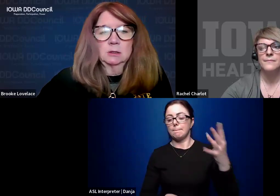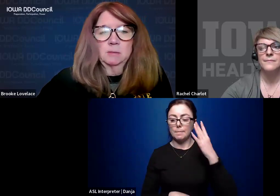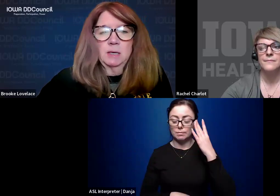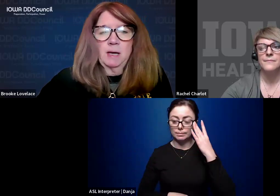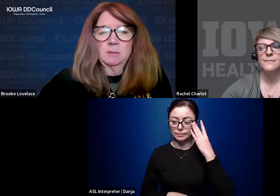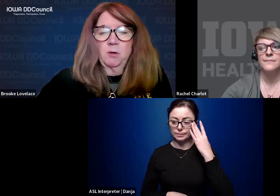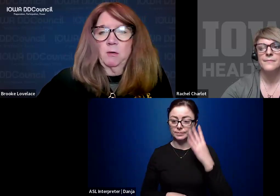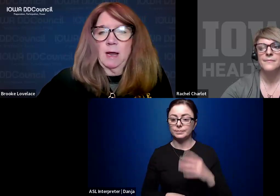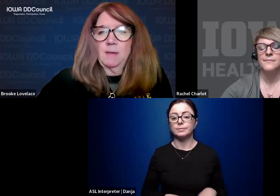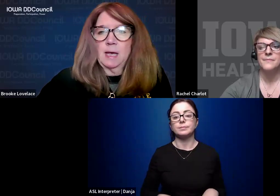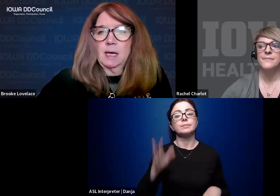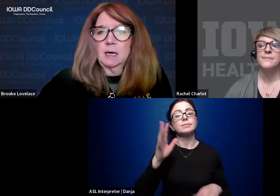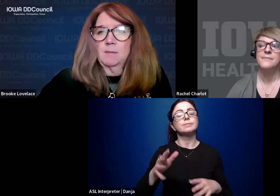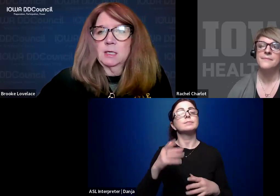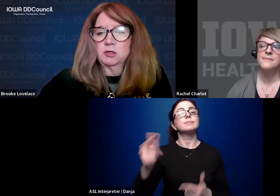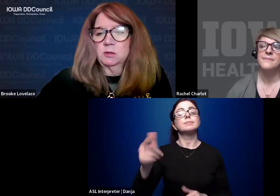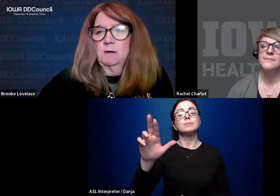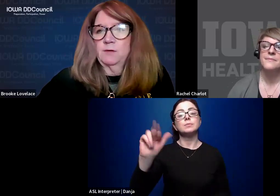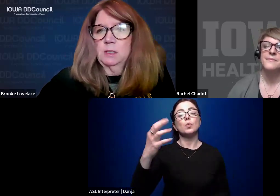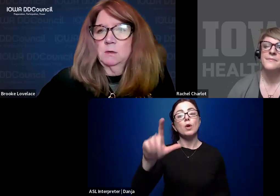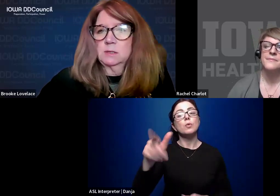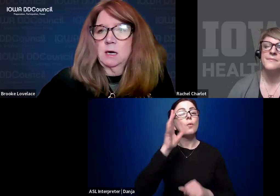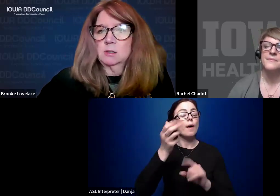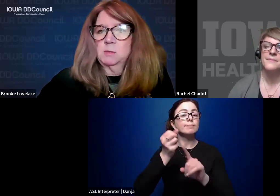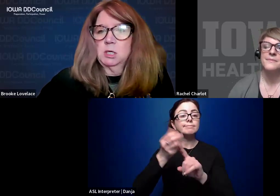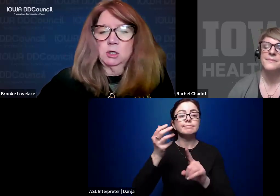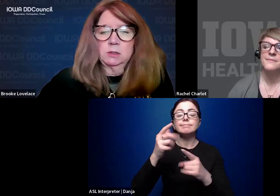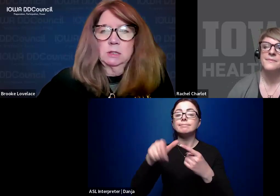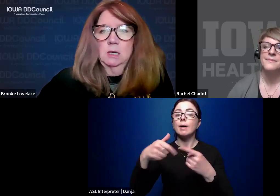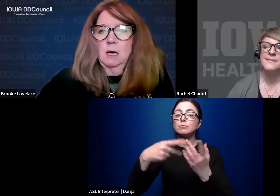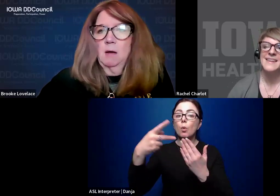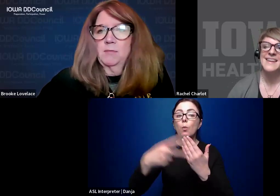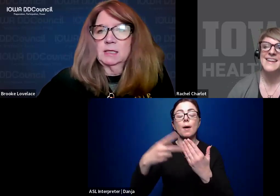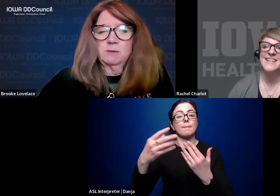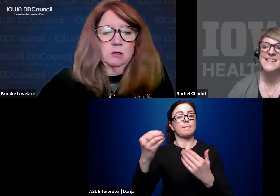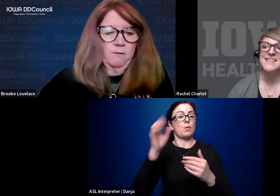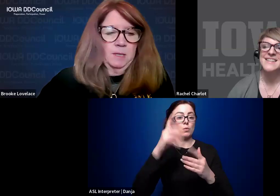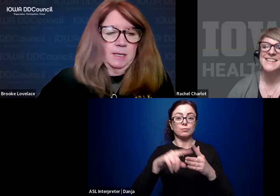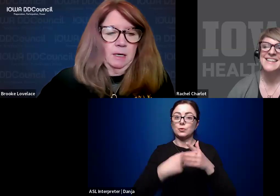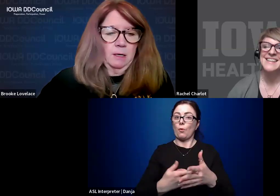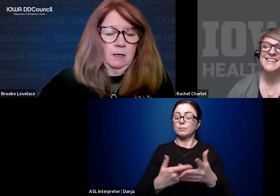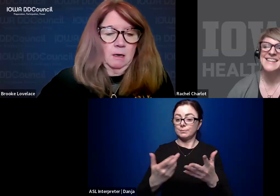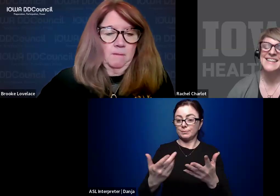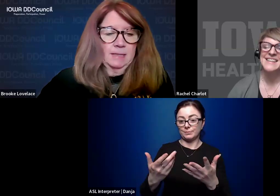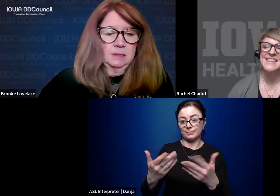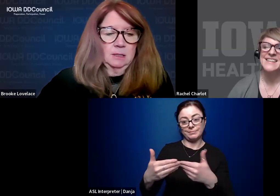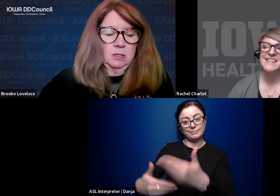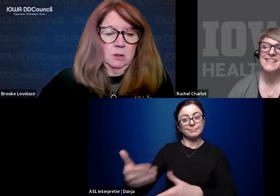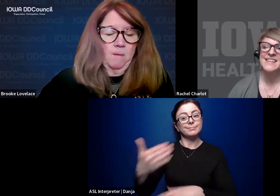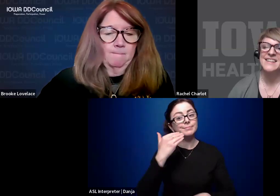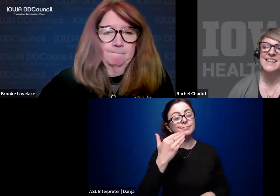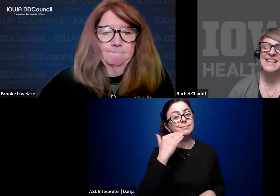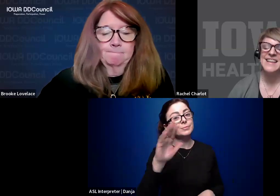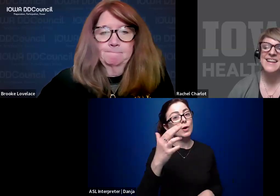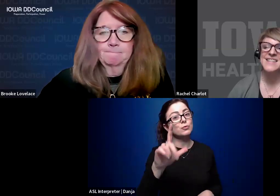to talk a little bit about the program and introduce our videos and our speakers. Thanks, Rachel, for being here, and I'll pass it